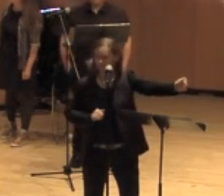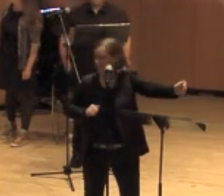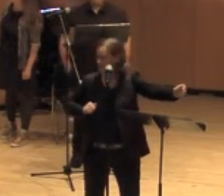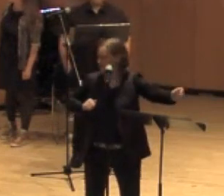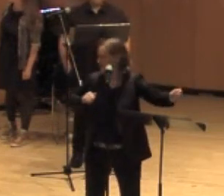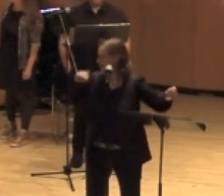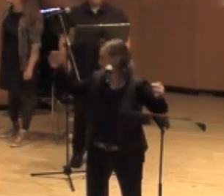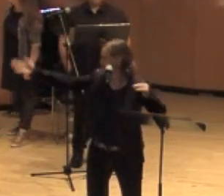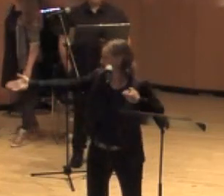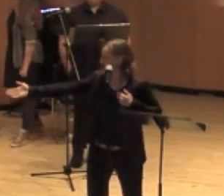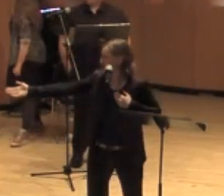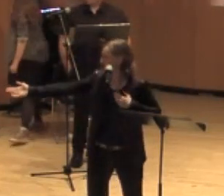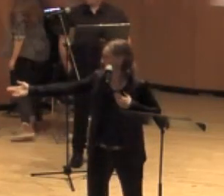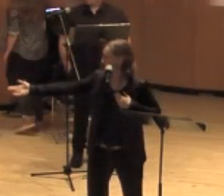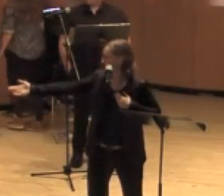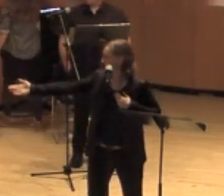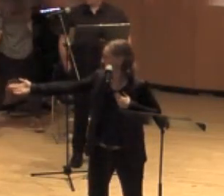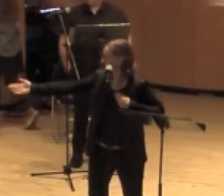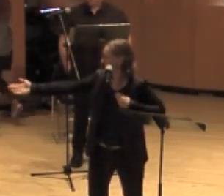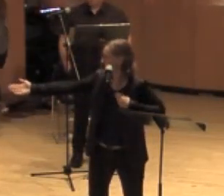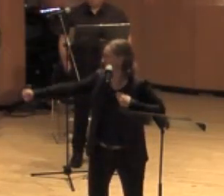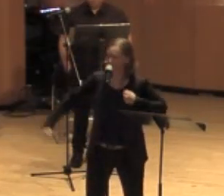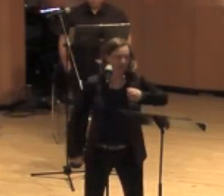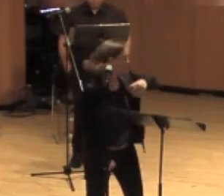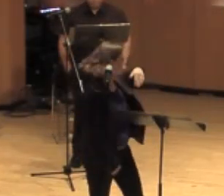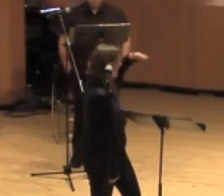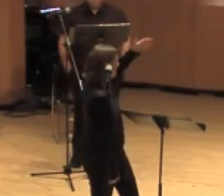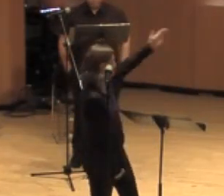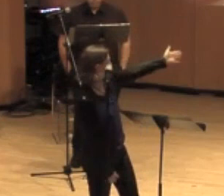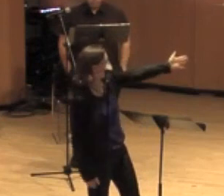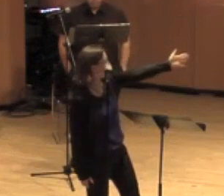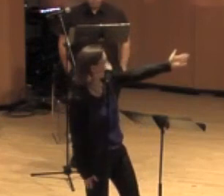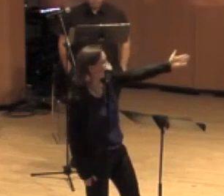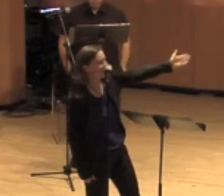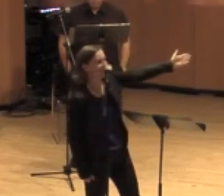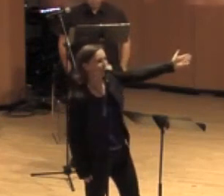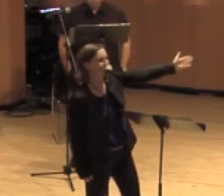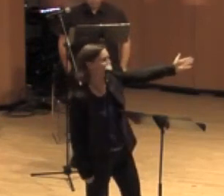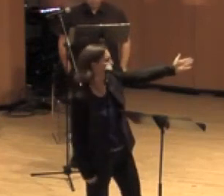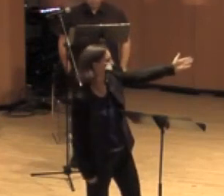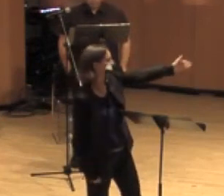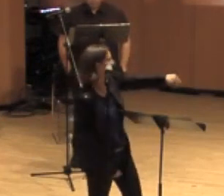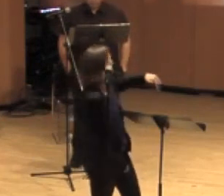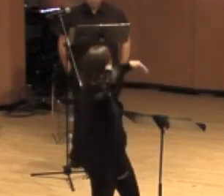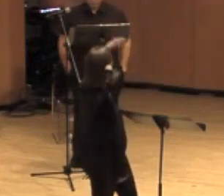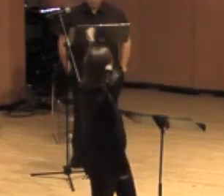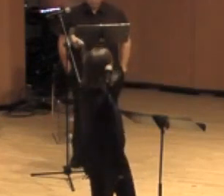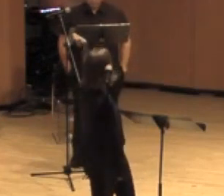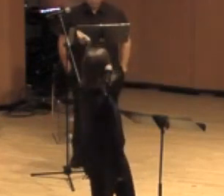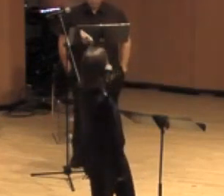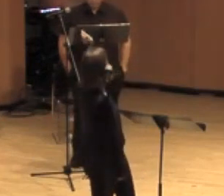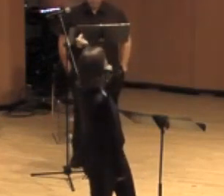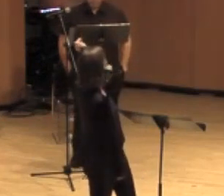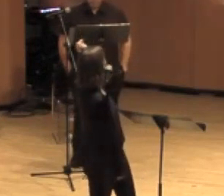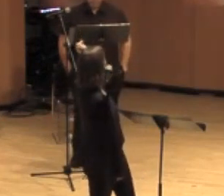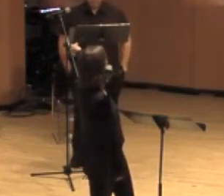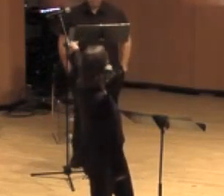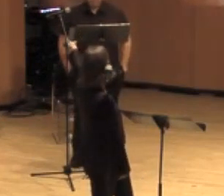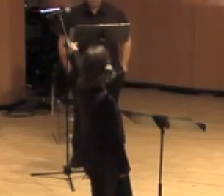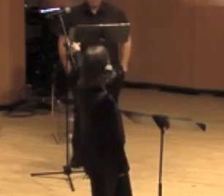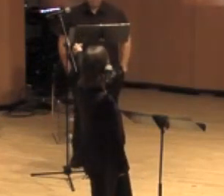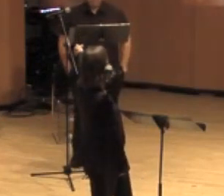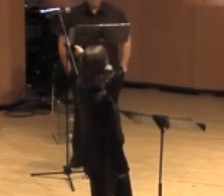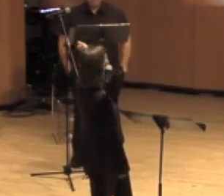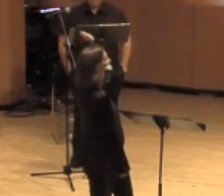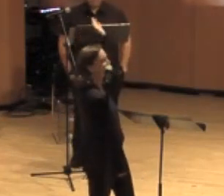man we have Deb as the young woman we have Diane as the older woman and we have Frank